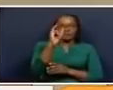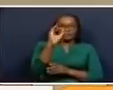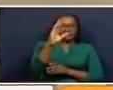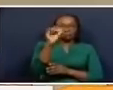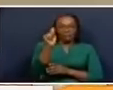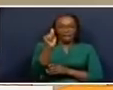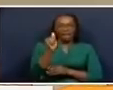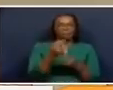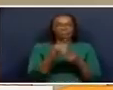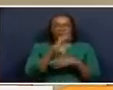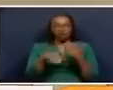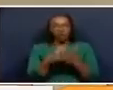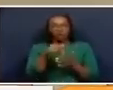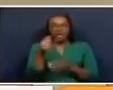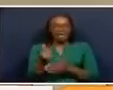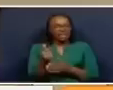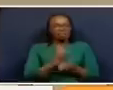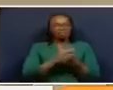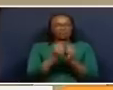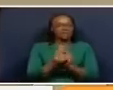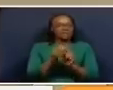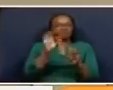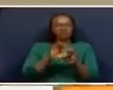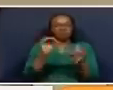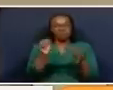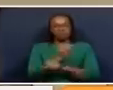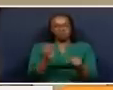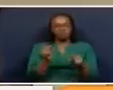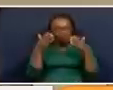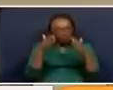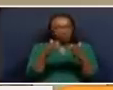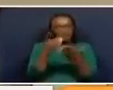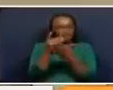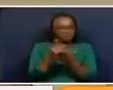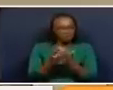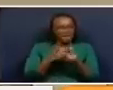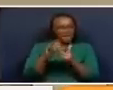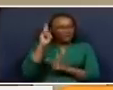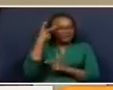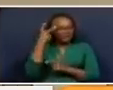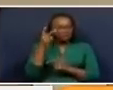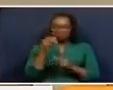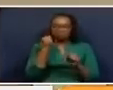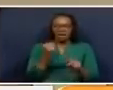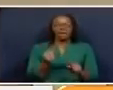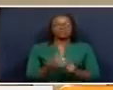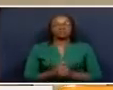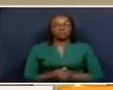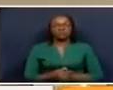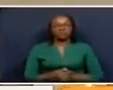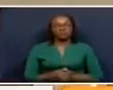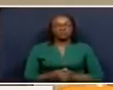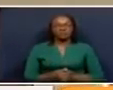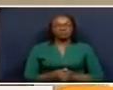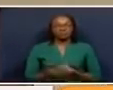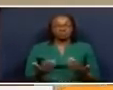any significant change in the voting patterns because of a debate. Right. But I think it's a good culture, and I think it's healthy. Yeah. Yeah. PLO? I'm not